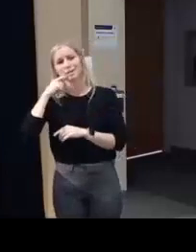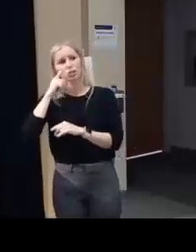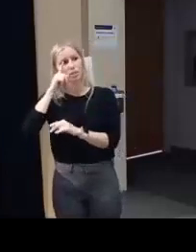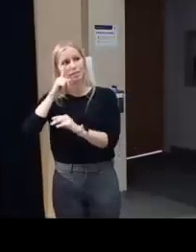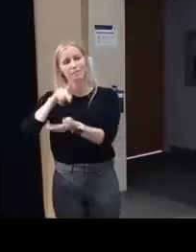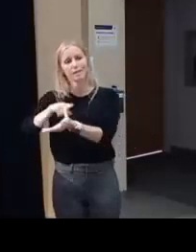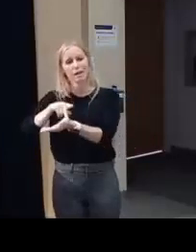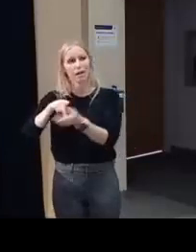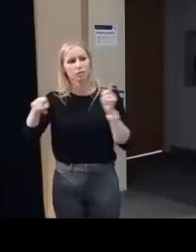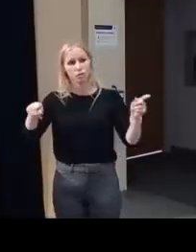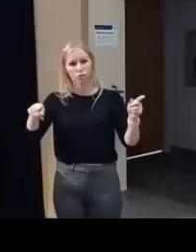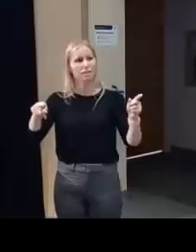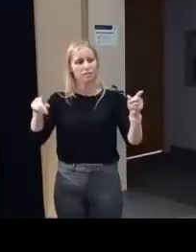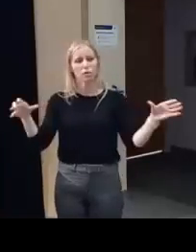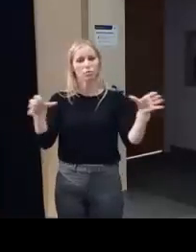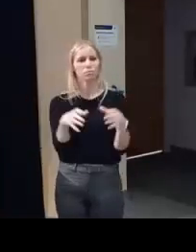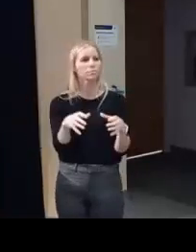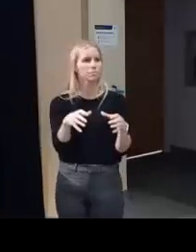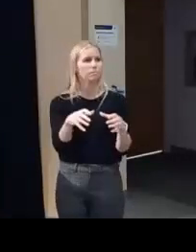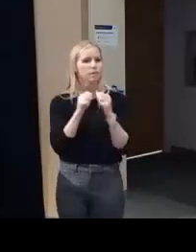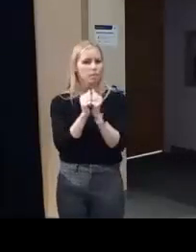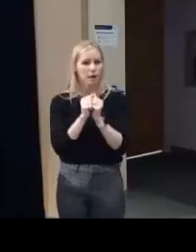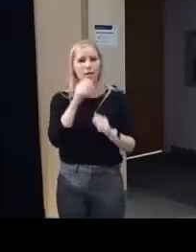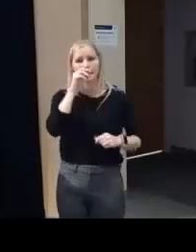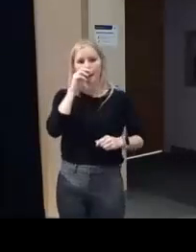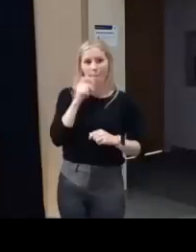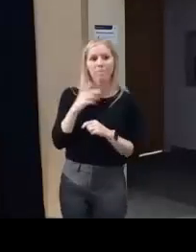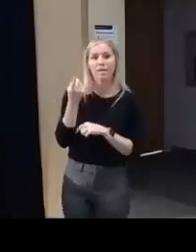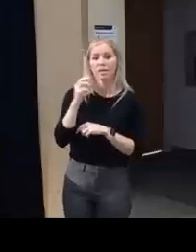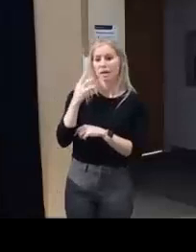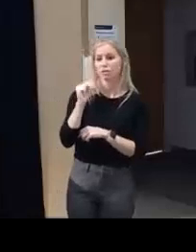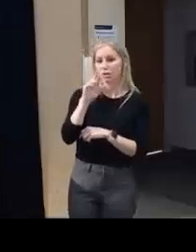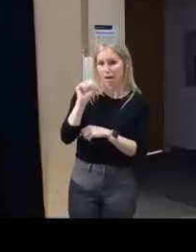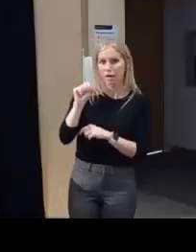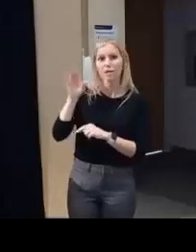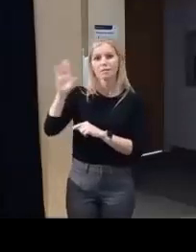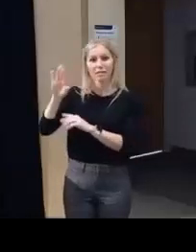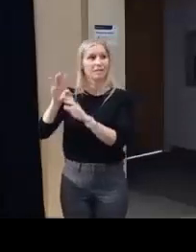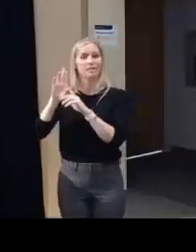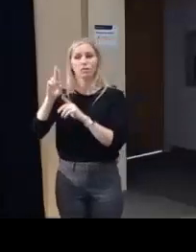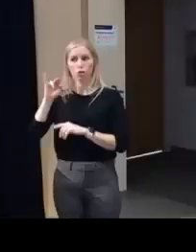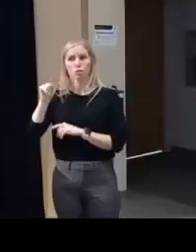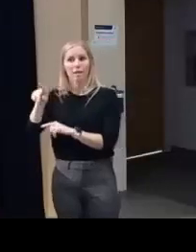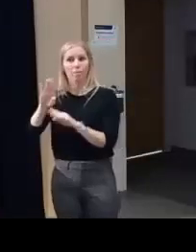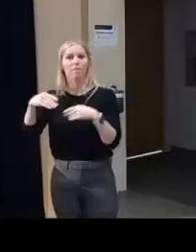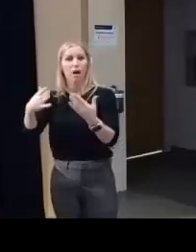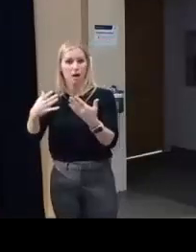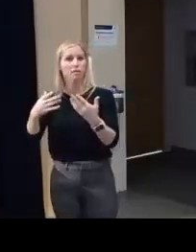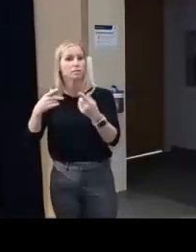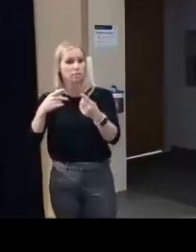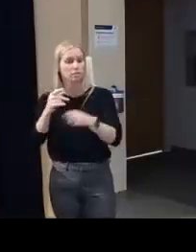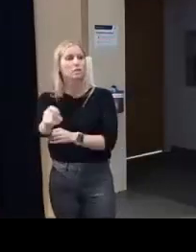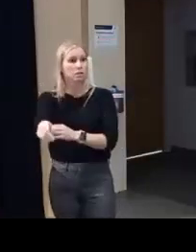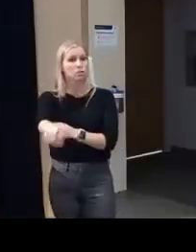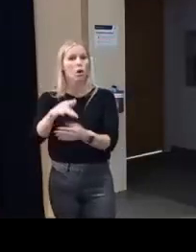and Dr. Harris and his team, the specialized inpatient medical unit provides medical treatment for